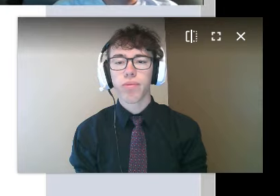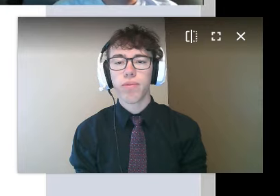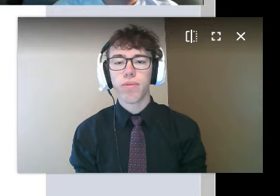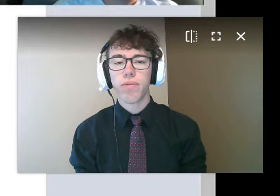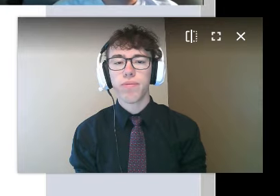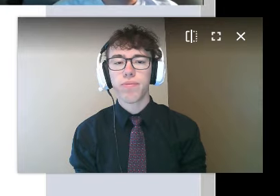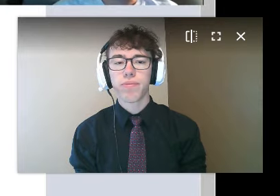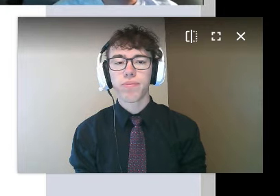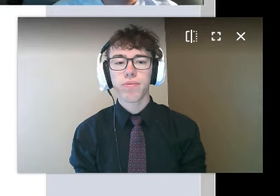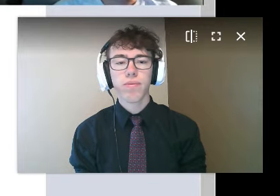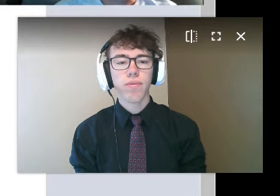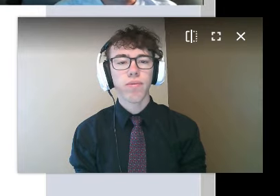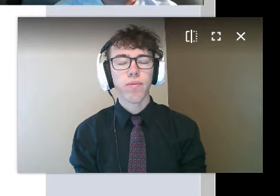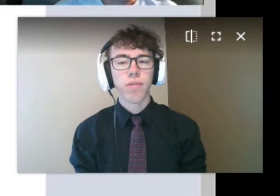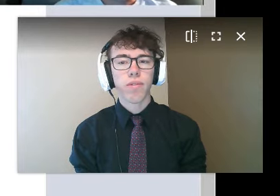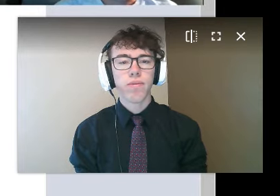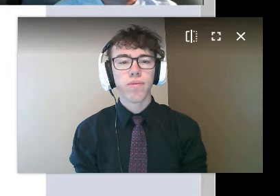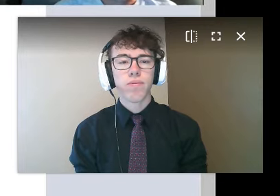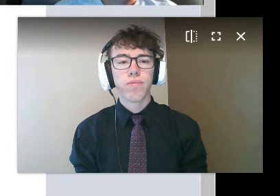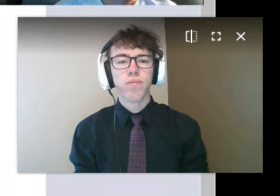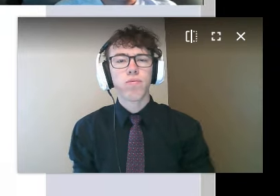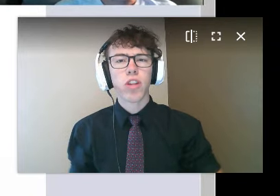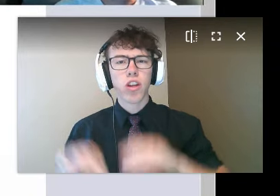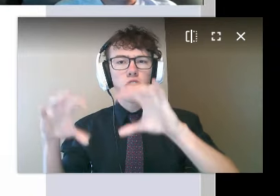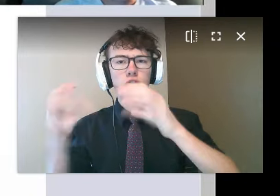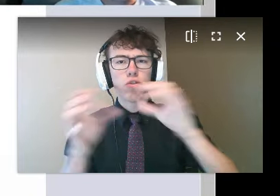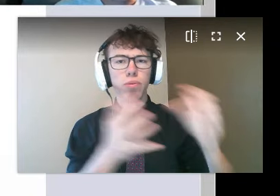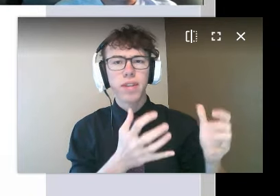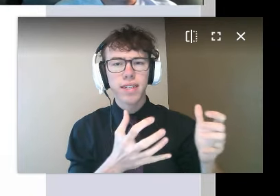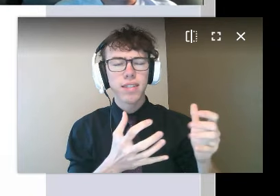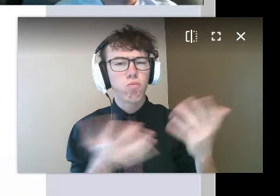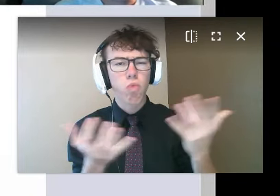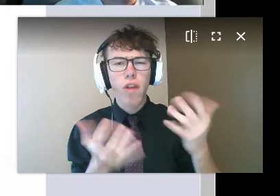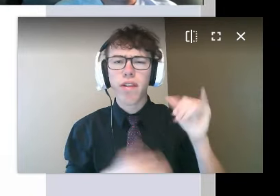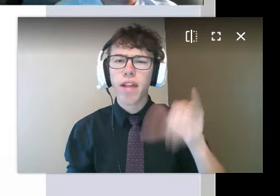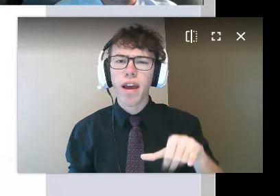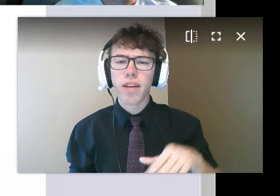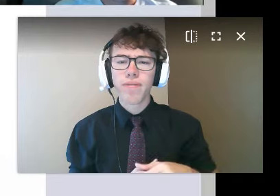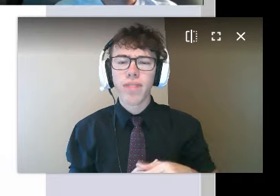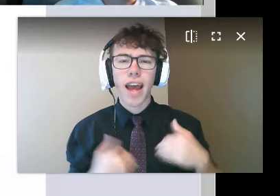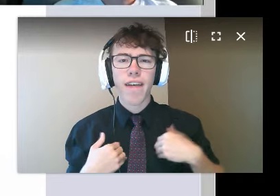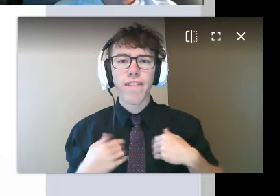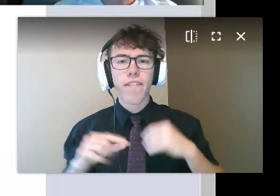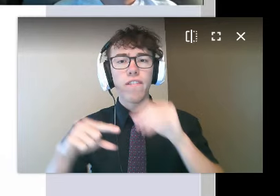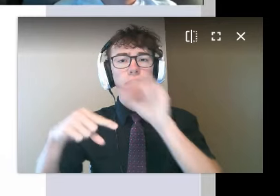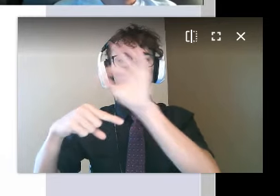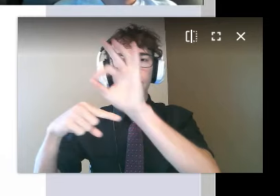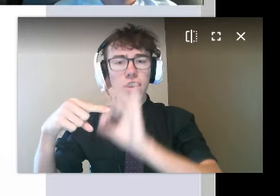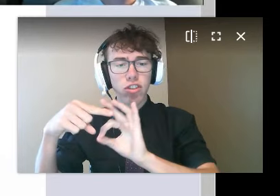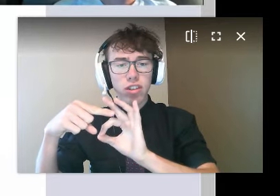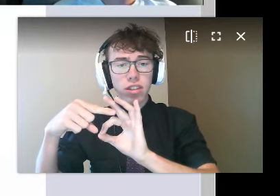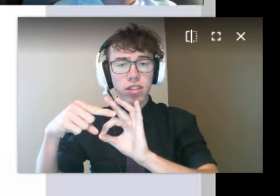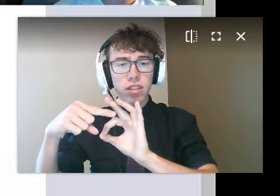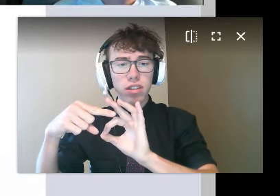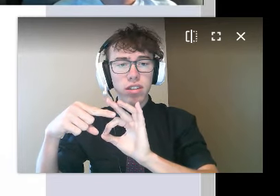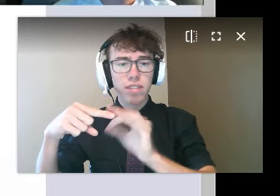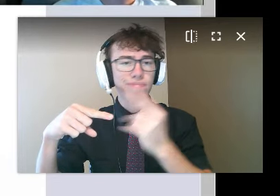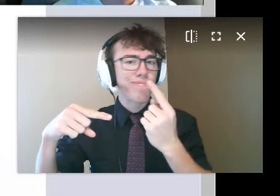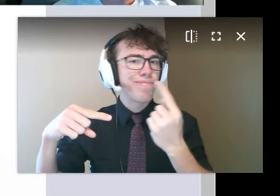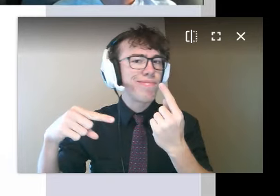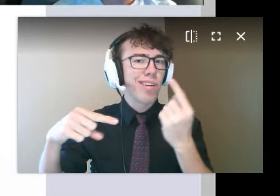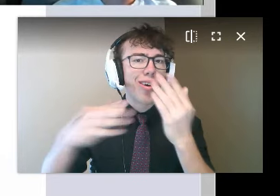And grouping, if you remember, was fractions where we had A divided by B, some number divided by